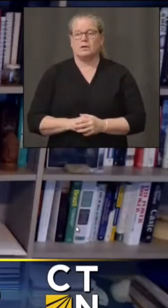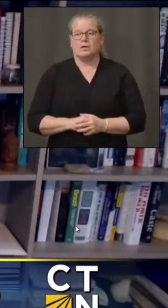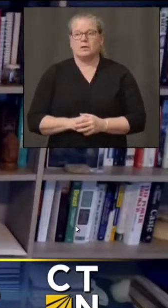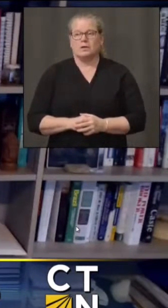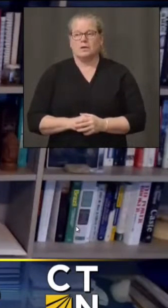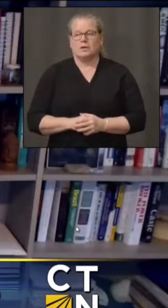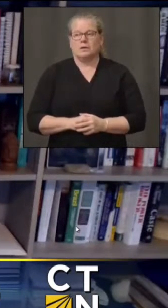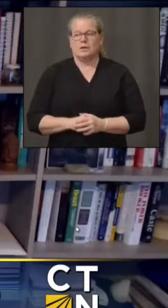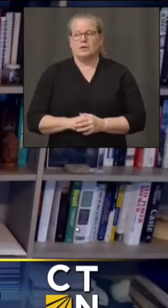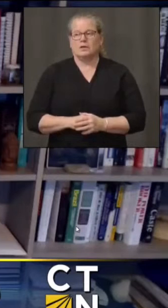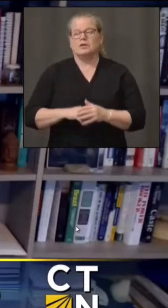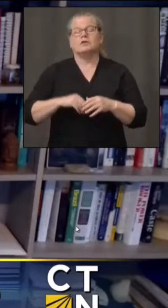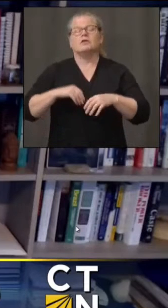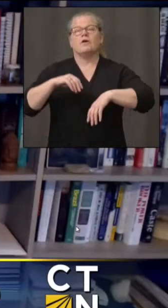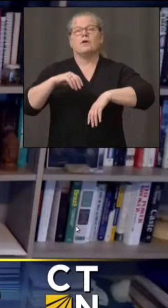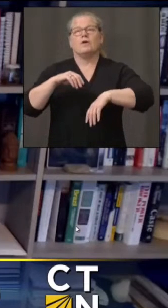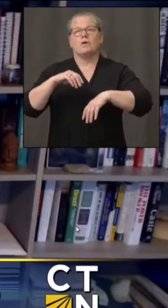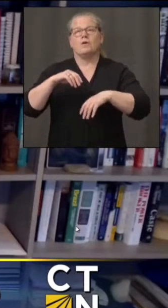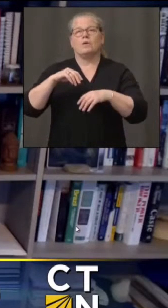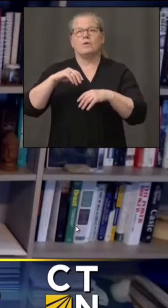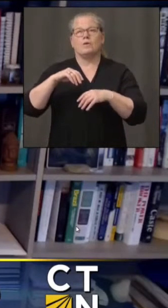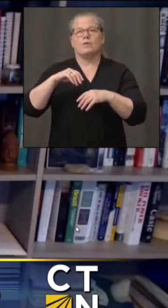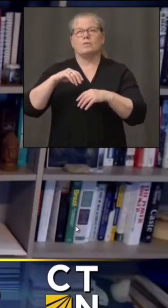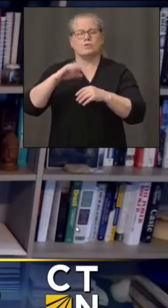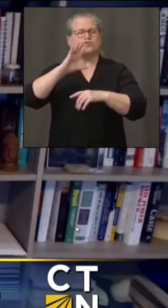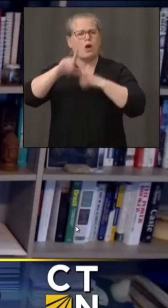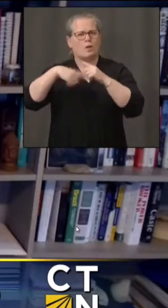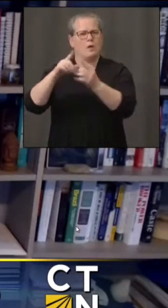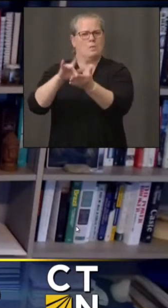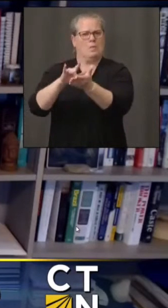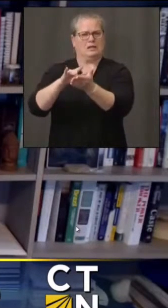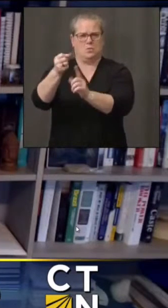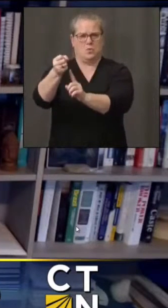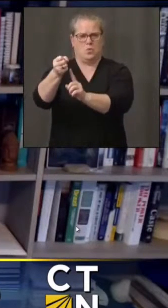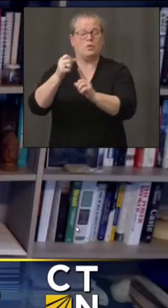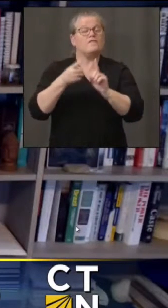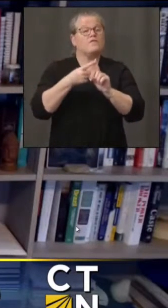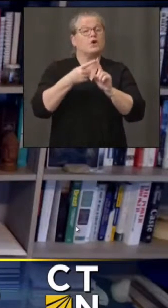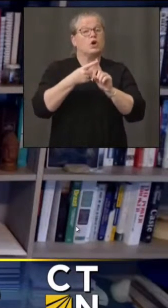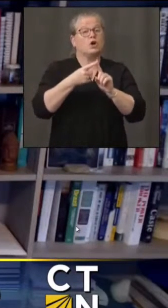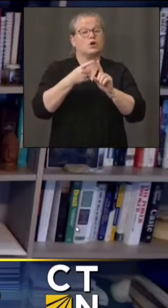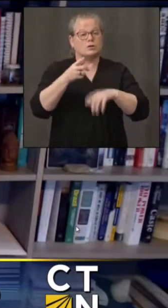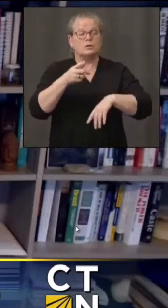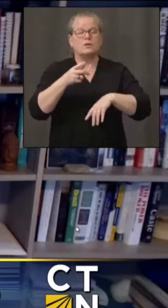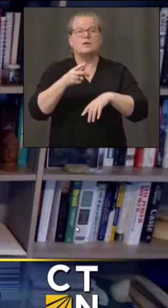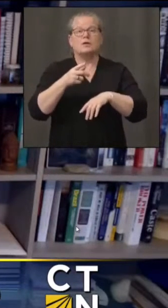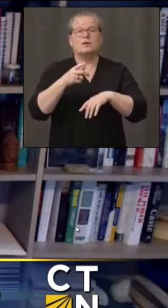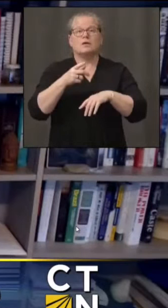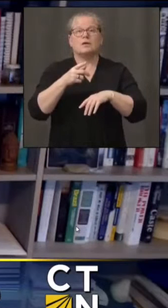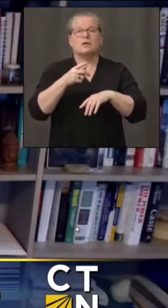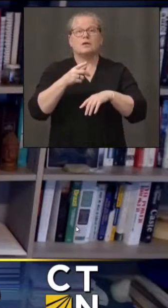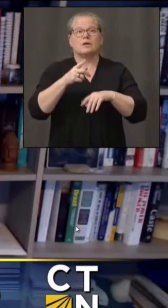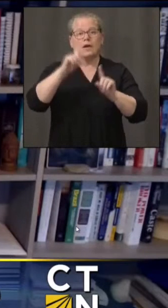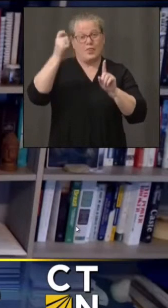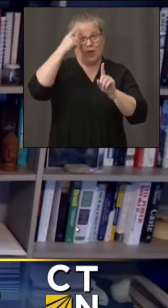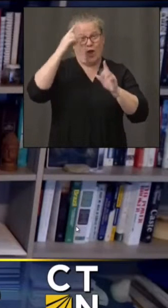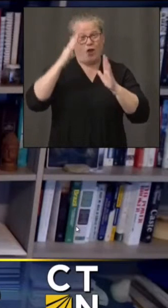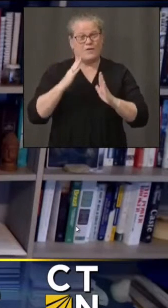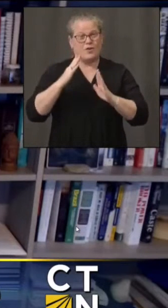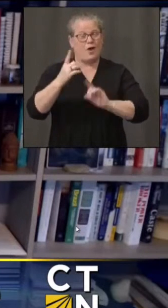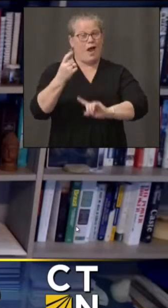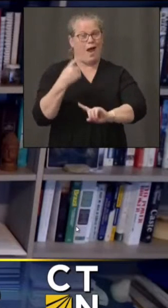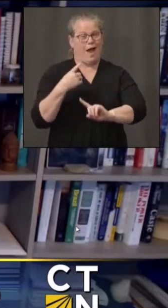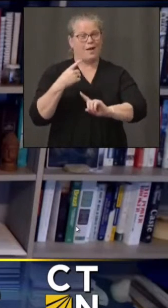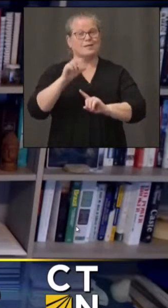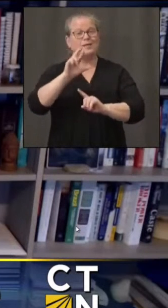just to pick up that, when the governor had asked Indra Nooyi and myself to co-chair the Reopen Connecticut, I think one of